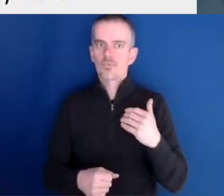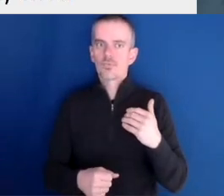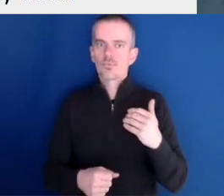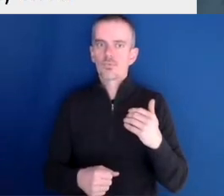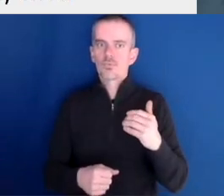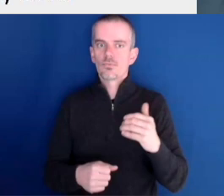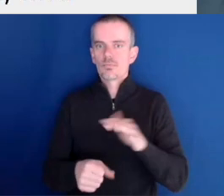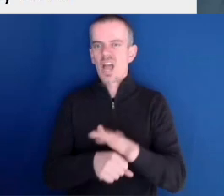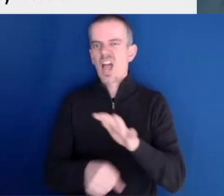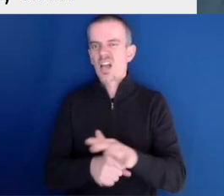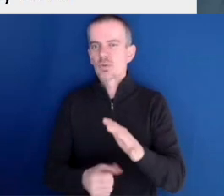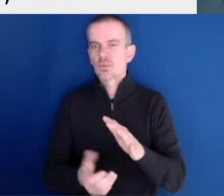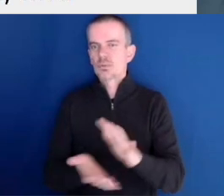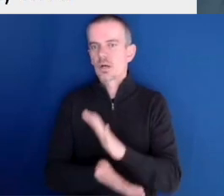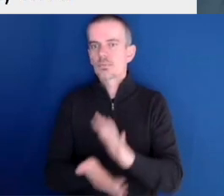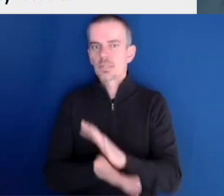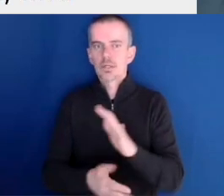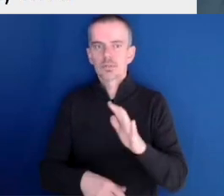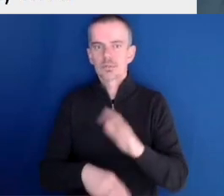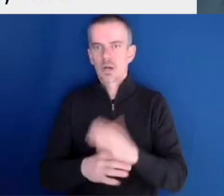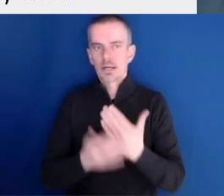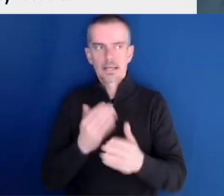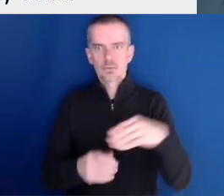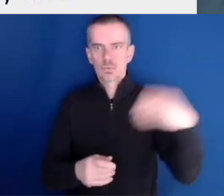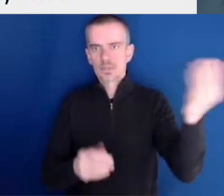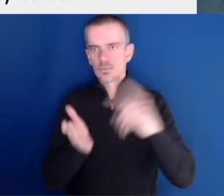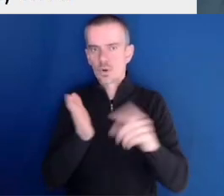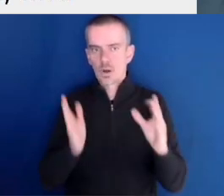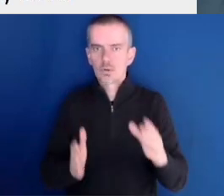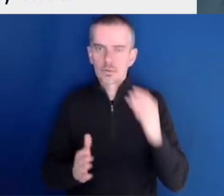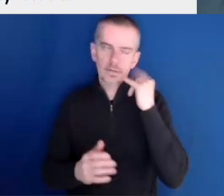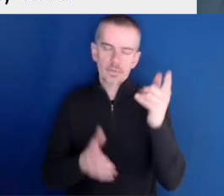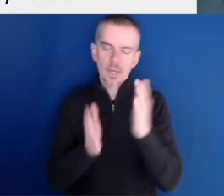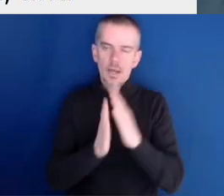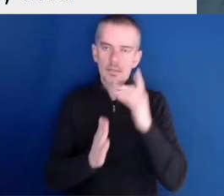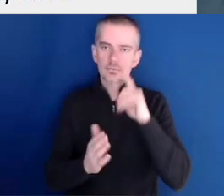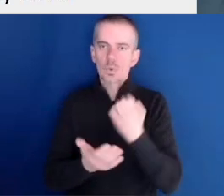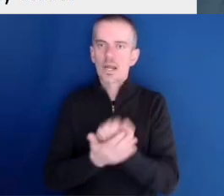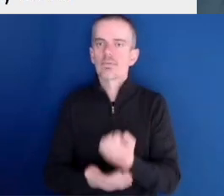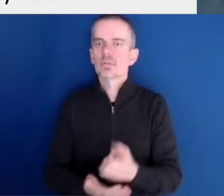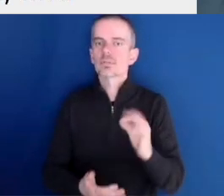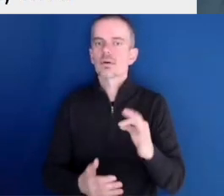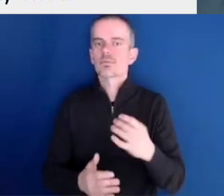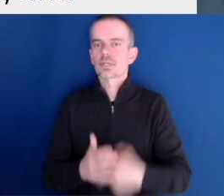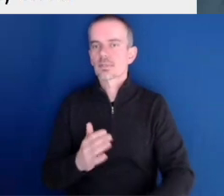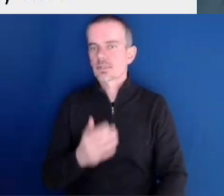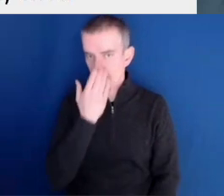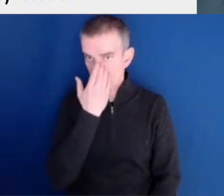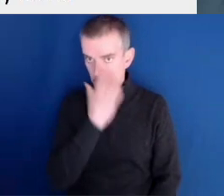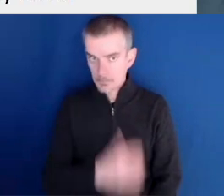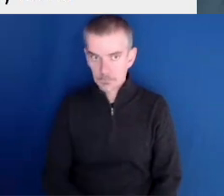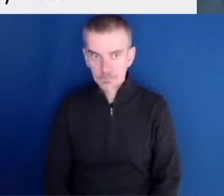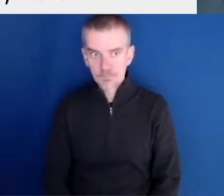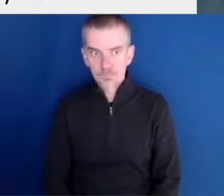adequate documentation on hand to give to an auditor if they ask for evidence of an expense.